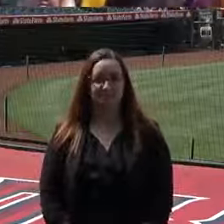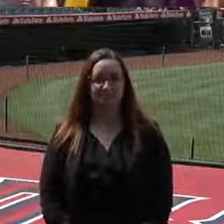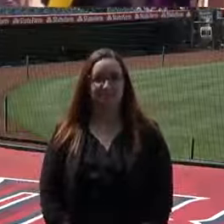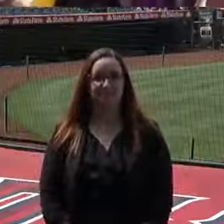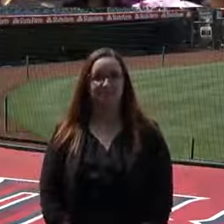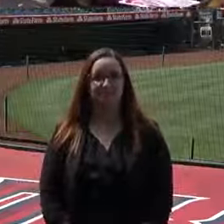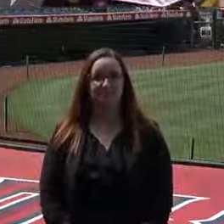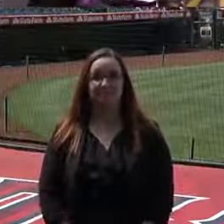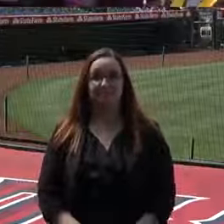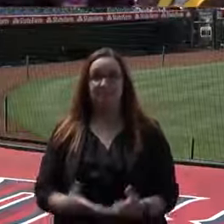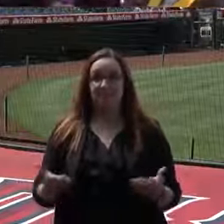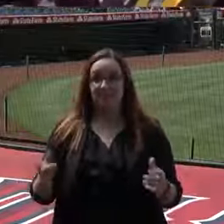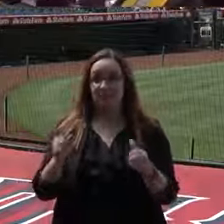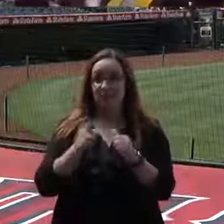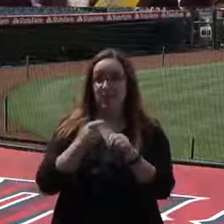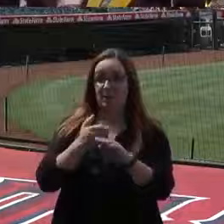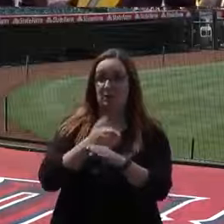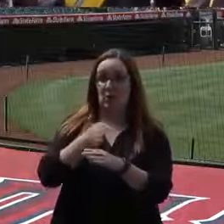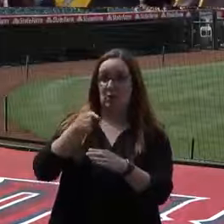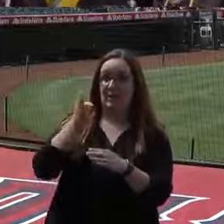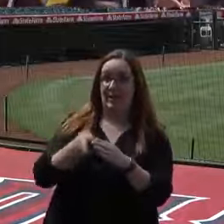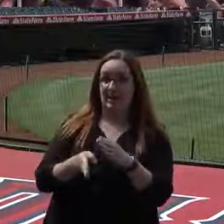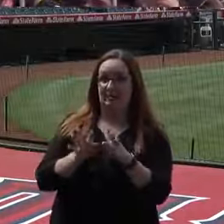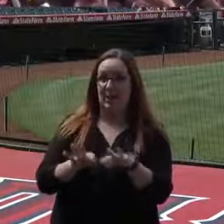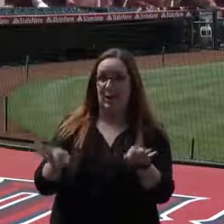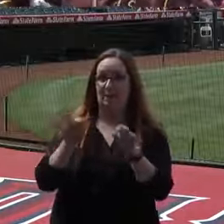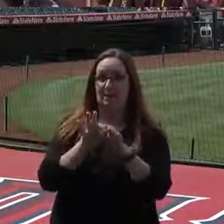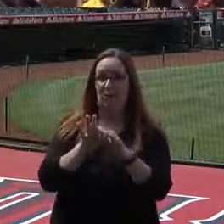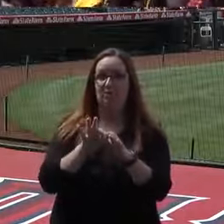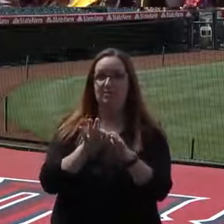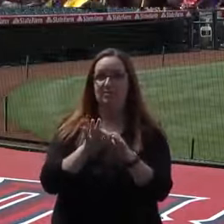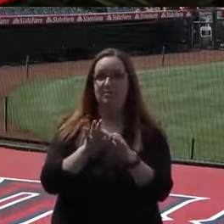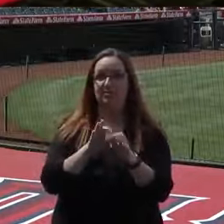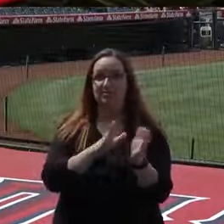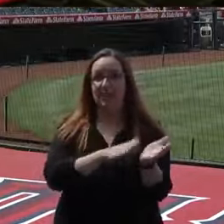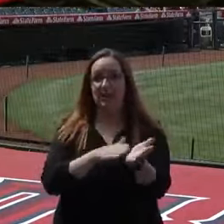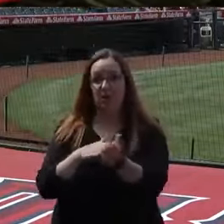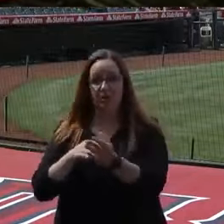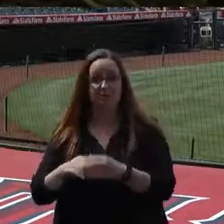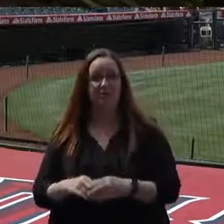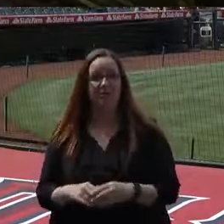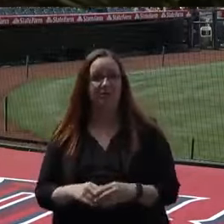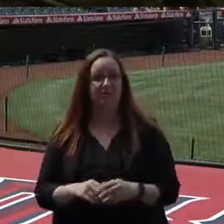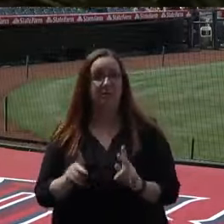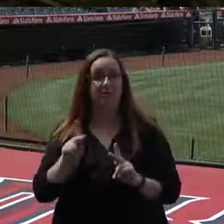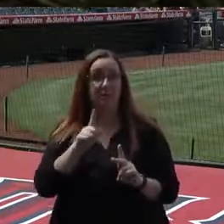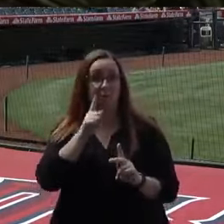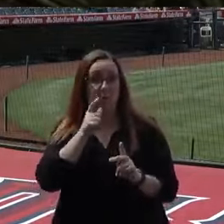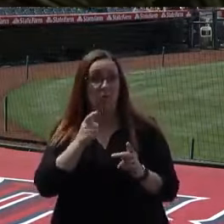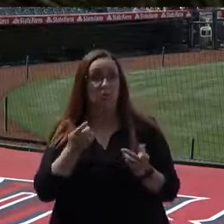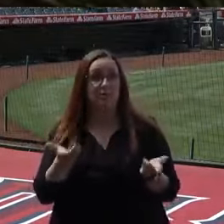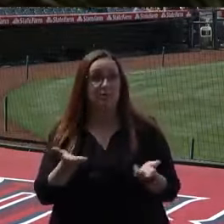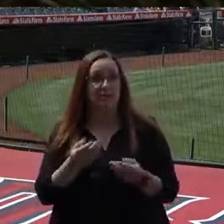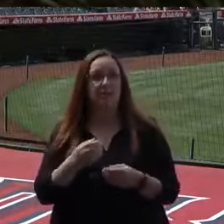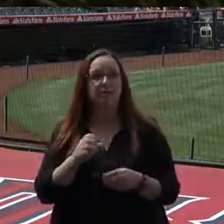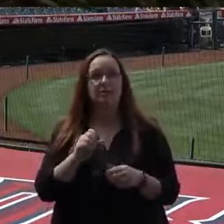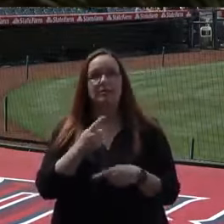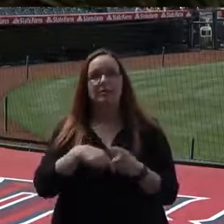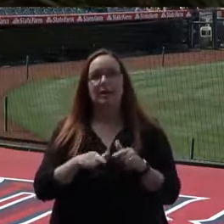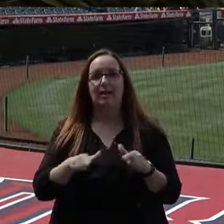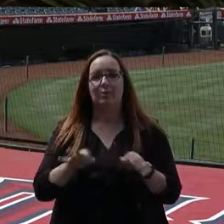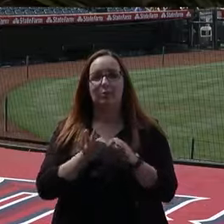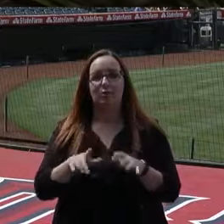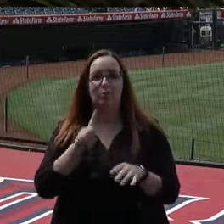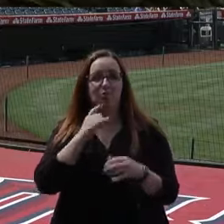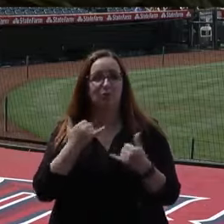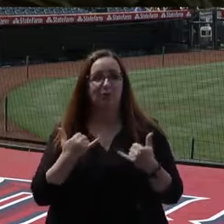Before we close, we have important acknowledgments for those who made this ceremony possible today. Sign language interpretation of